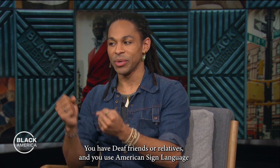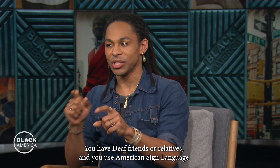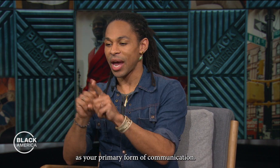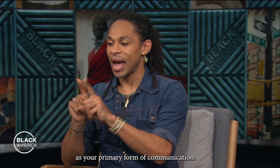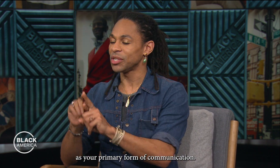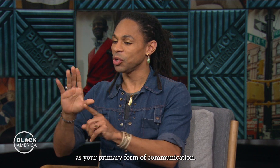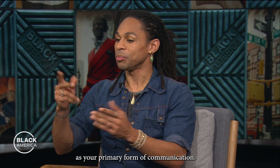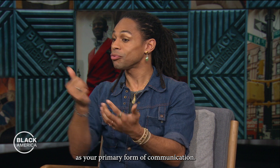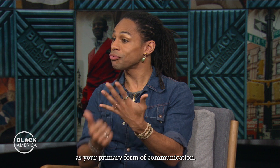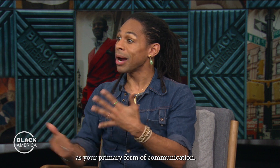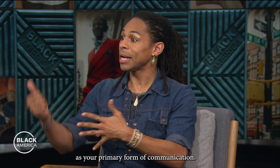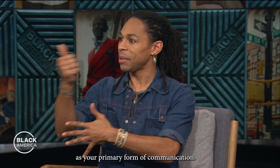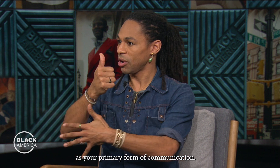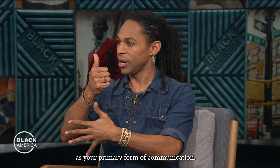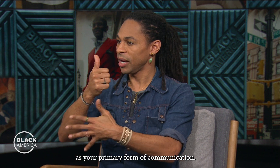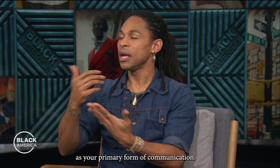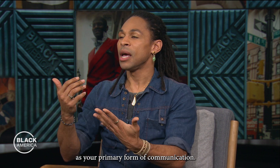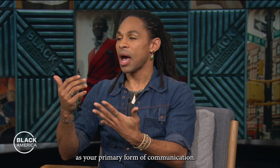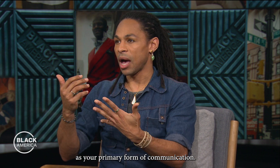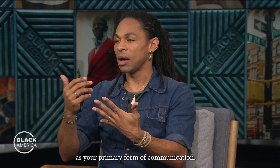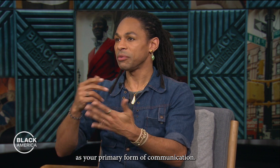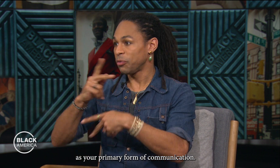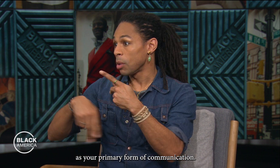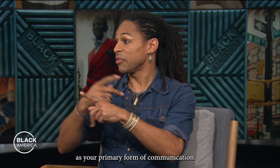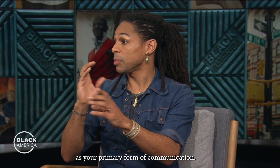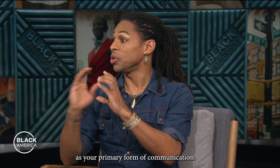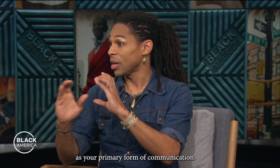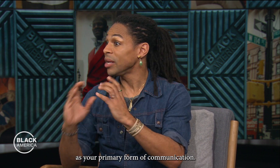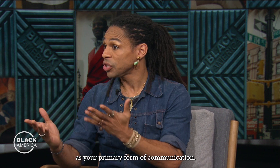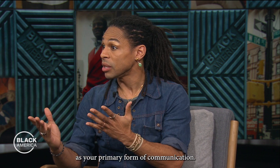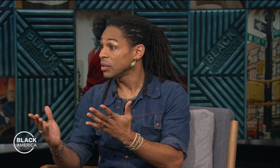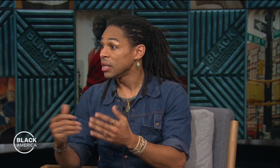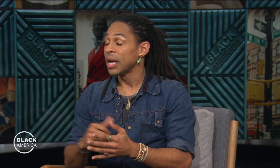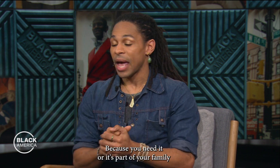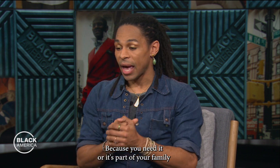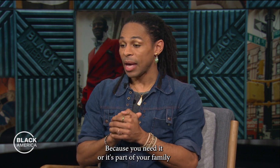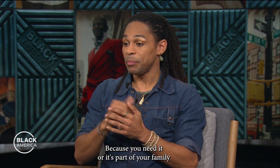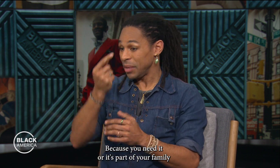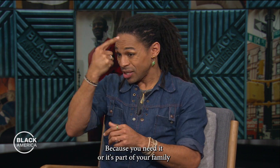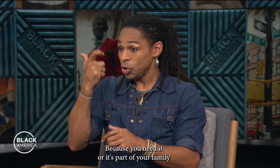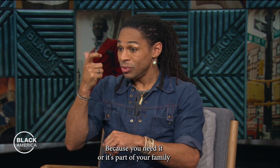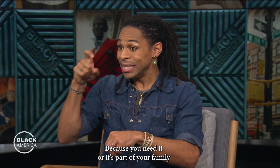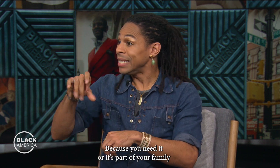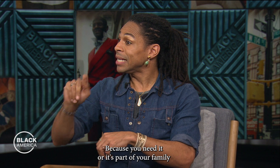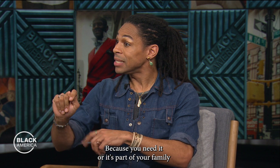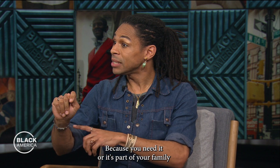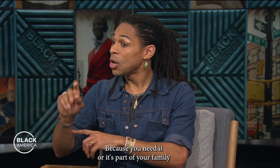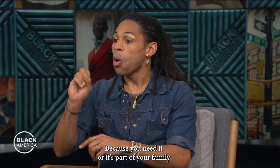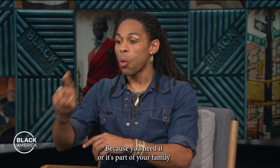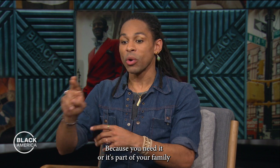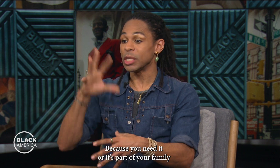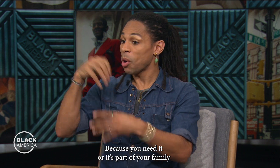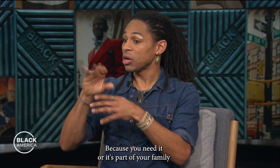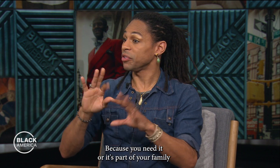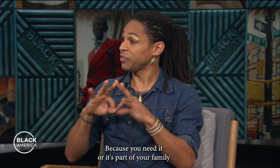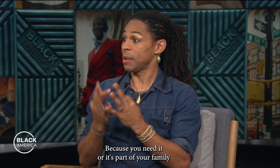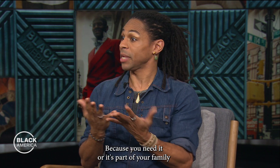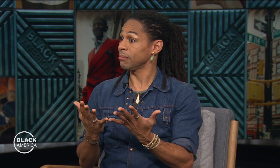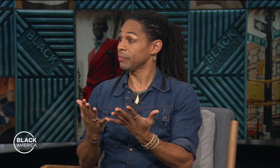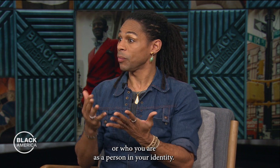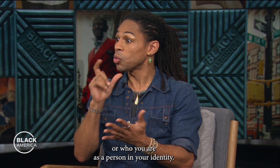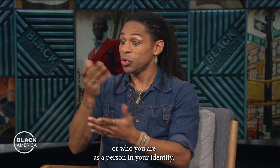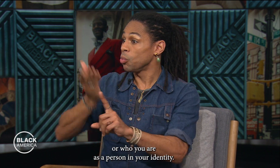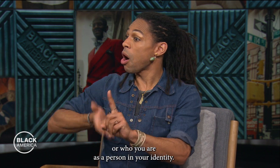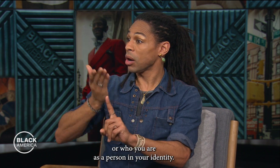Sign Language as your primary form of communication because you need it, or it's part of your